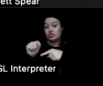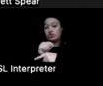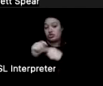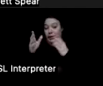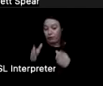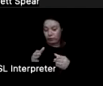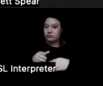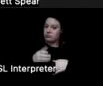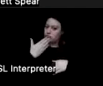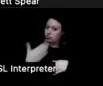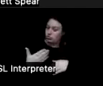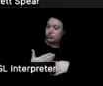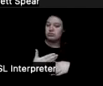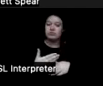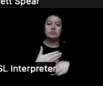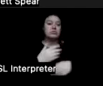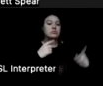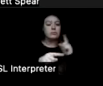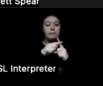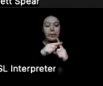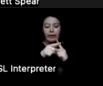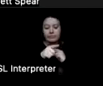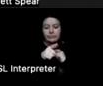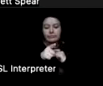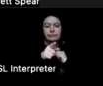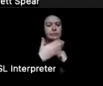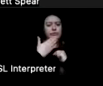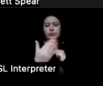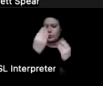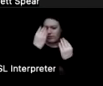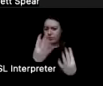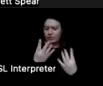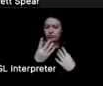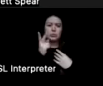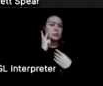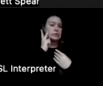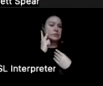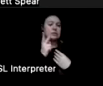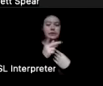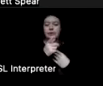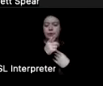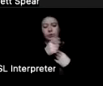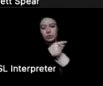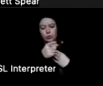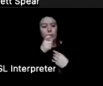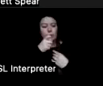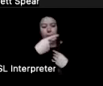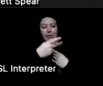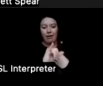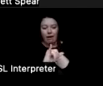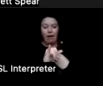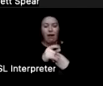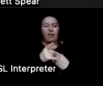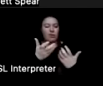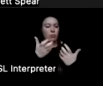then this is good for us to just kind of get a sense for how many students, those of you who are PIs, have mentored. So thank you so